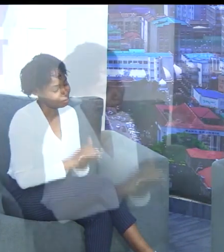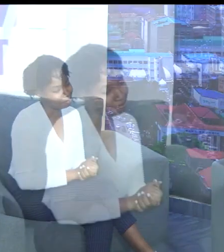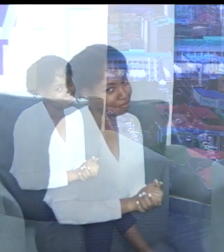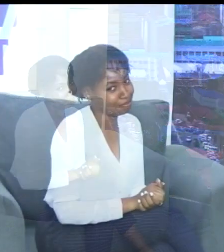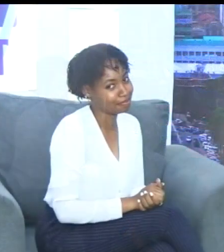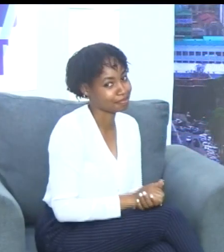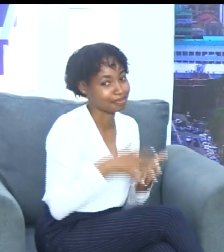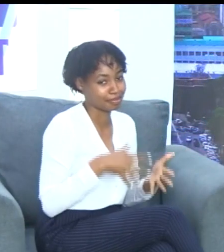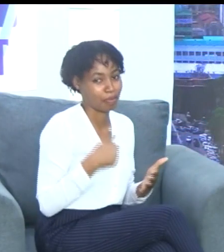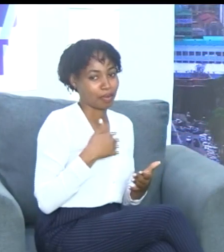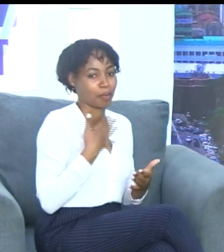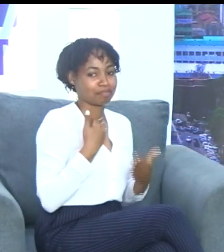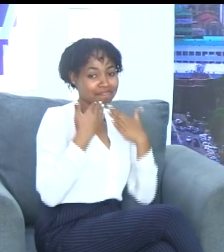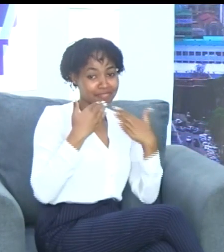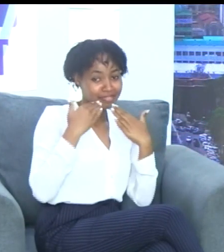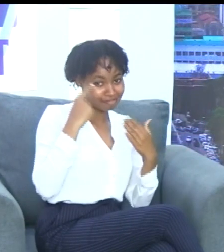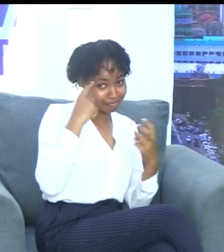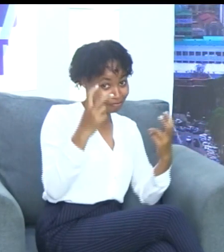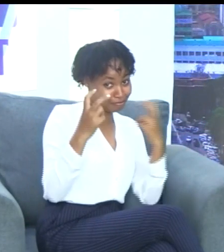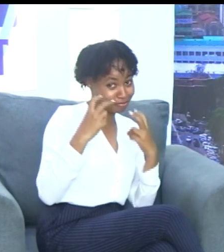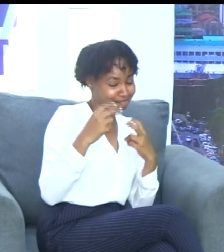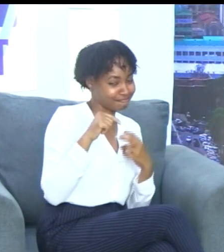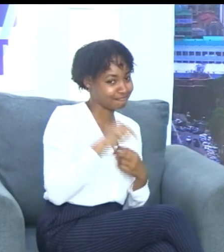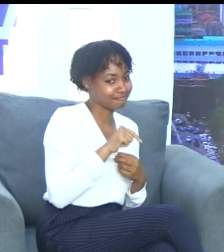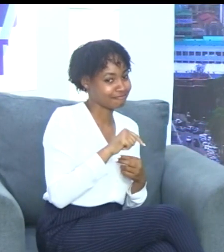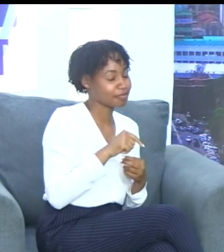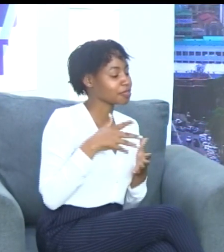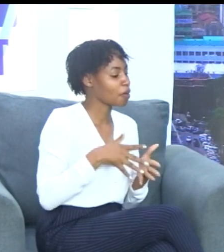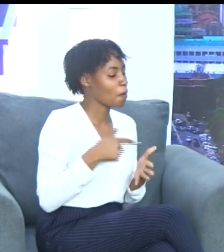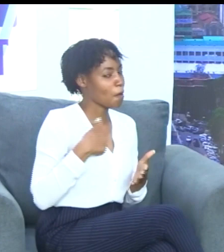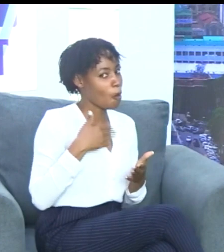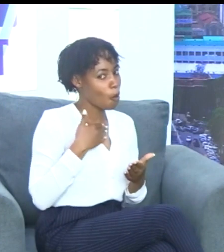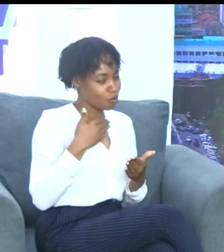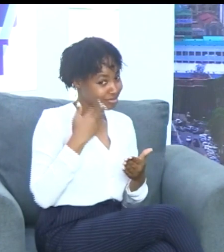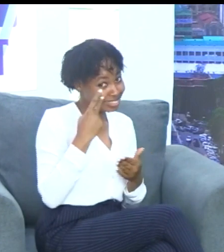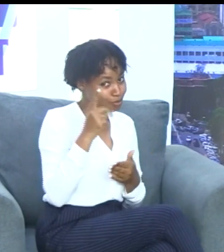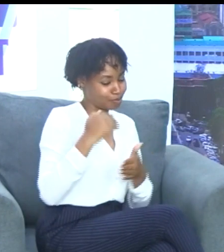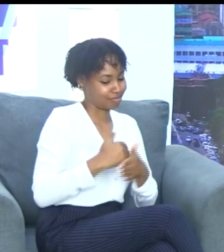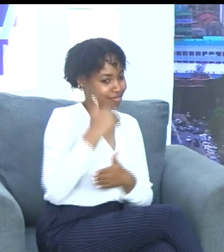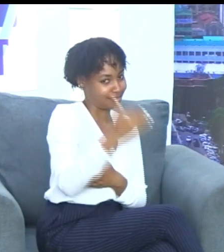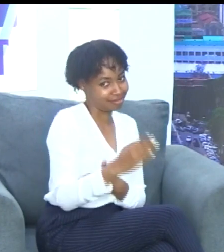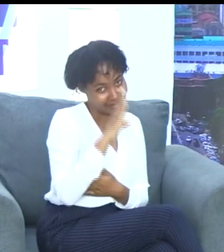Well, that was really nice. Now, I want to thank you, our viewers, for watching us